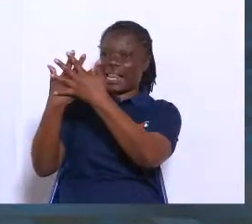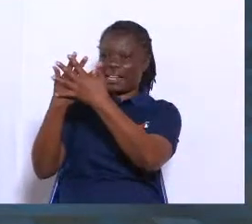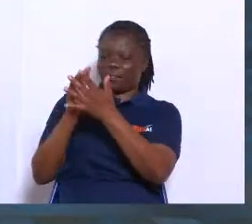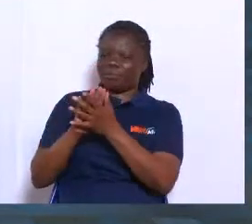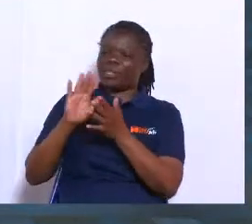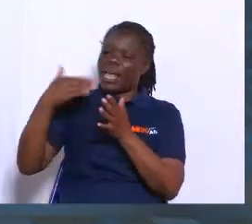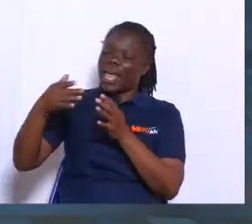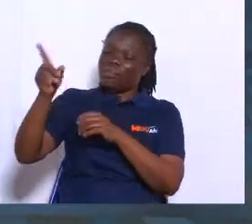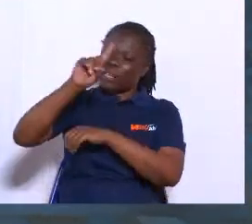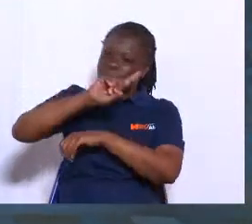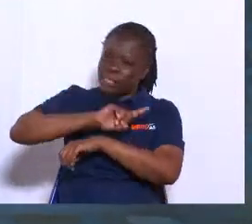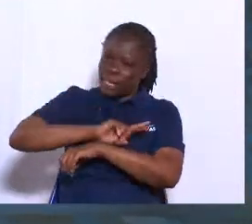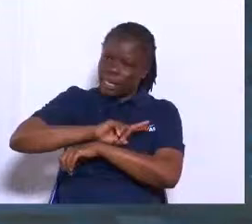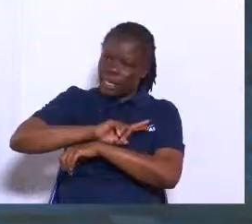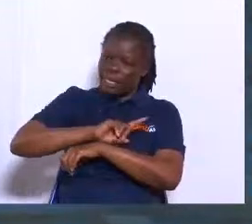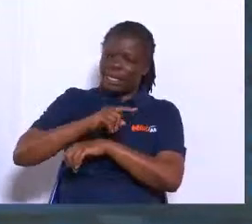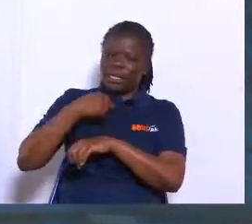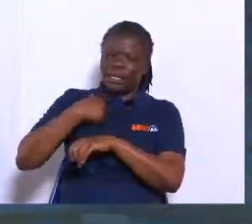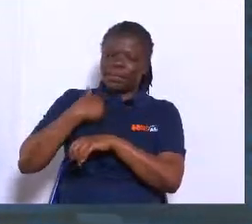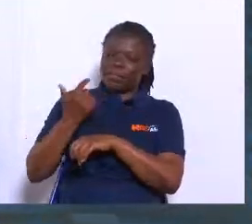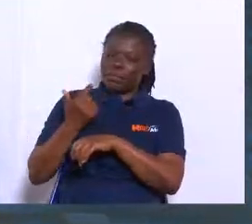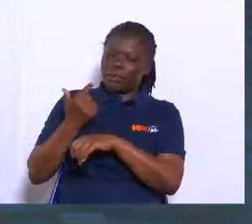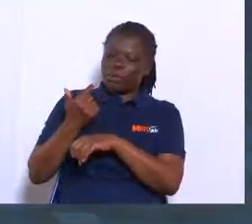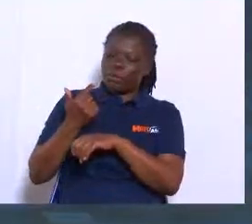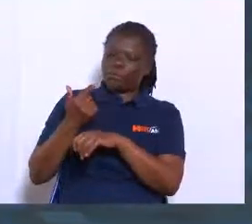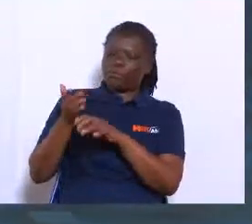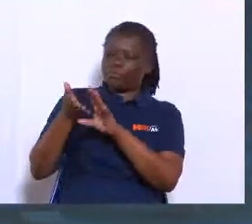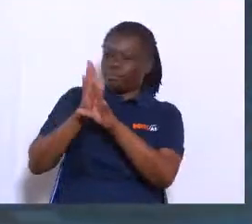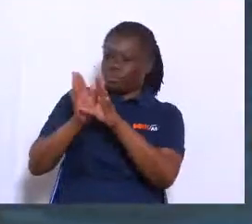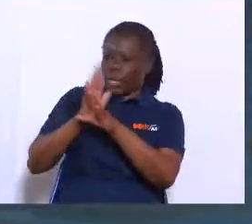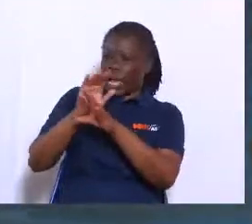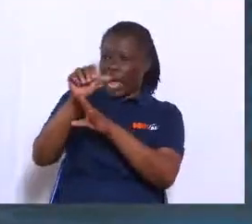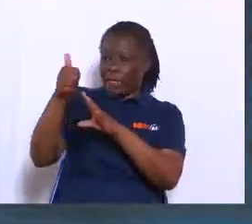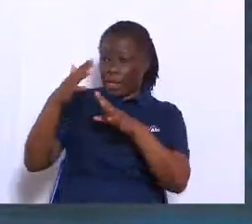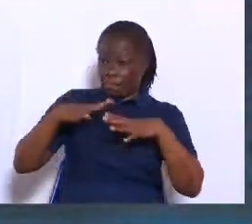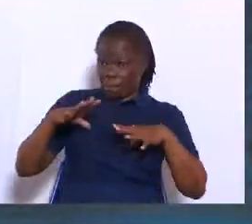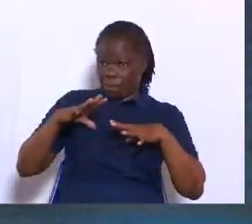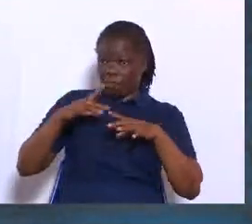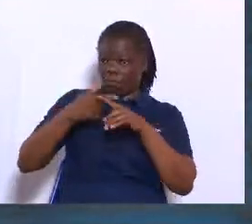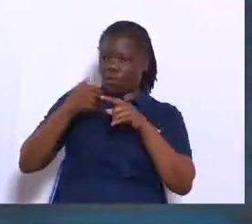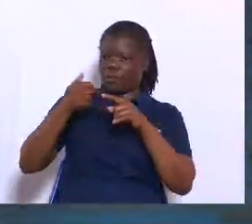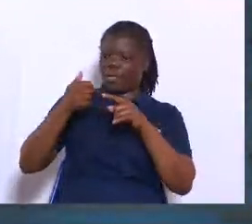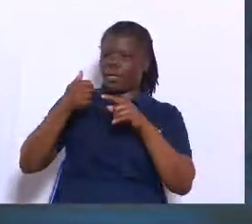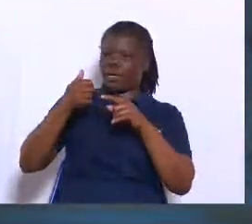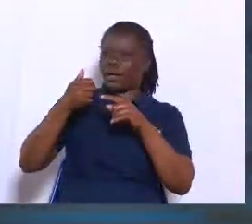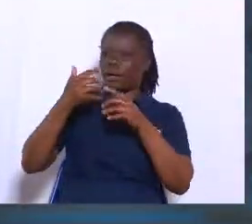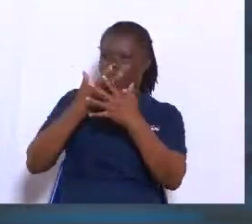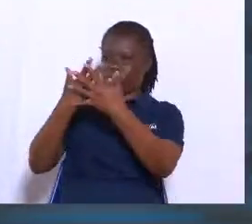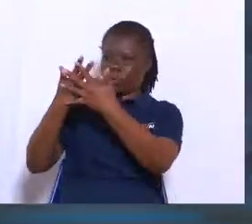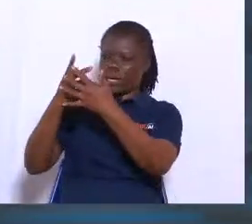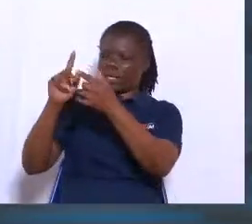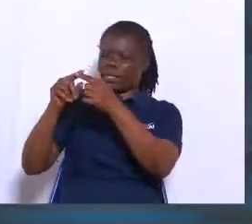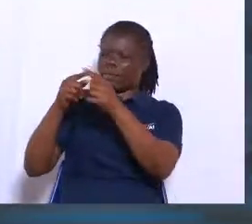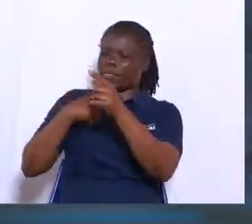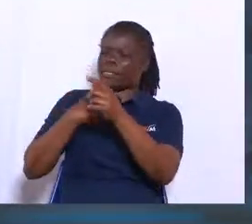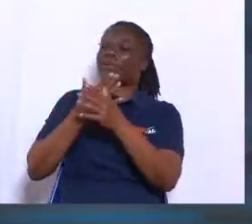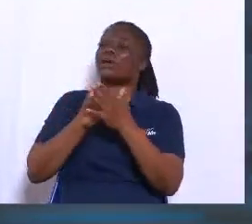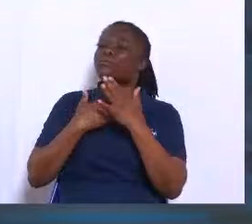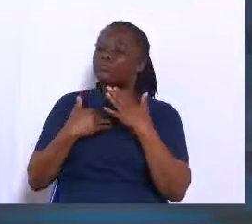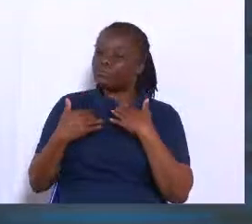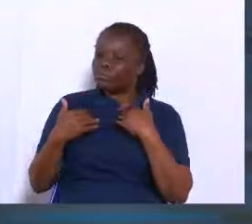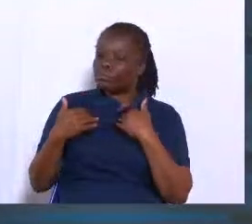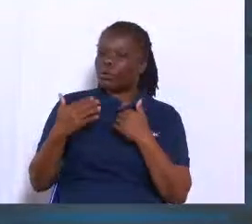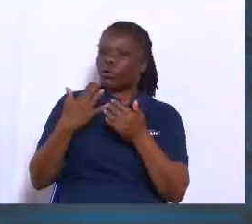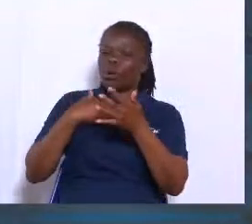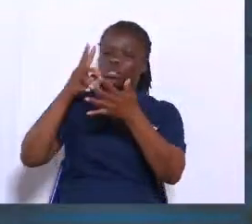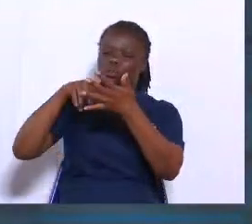Every day, they would let them out a little bit out into the prison yard. And he said, I longed for the Bible. I longed